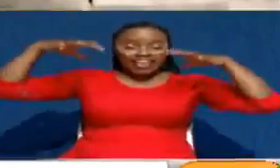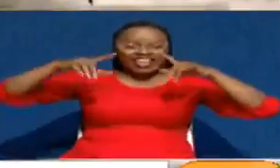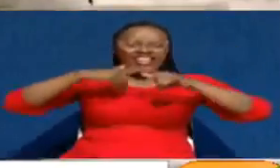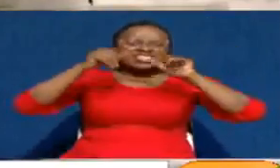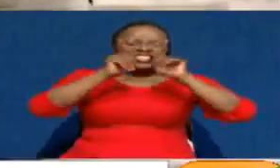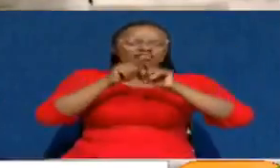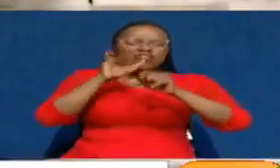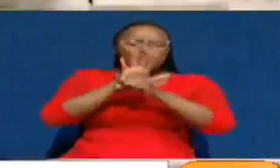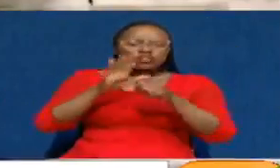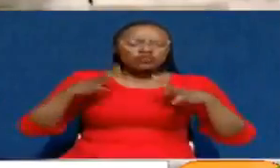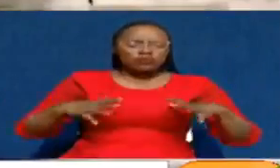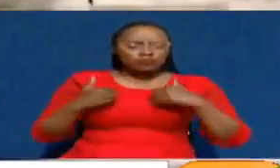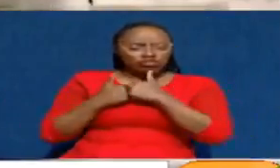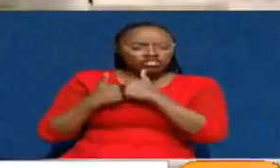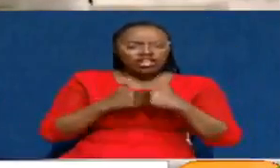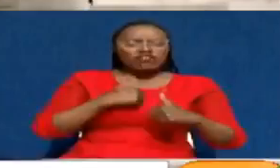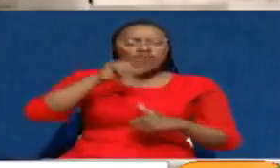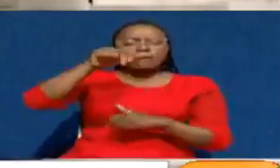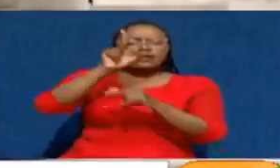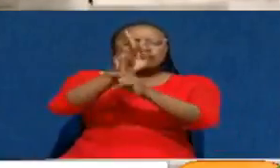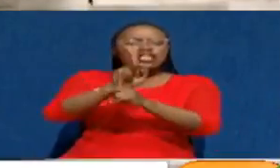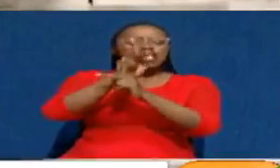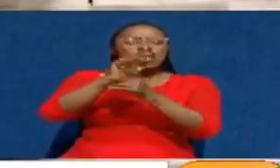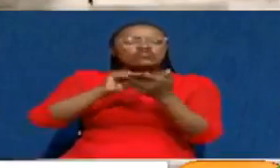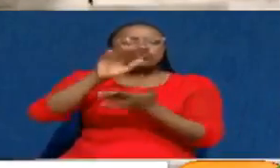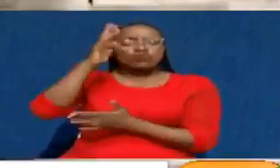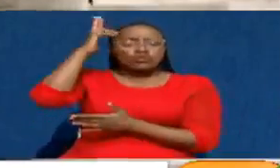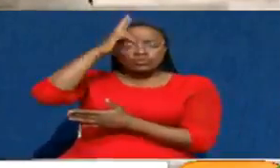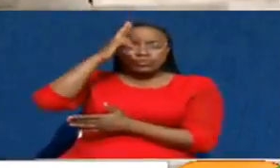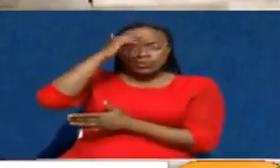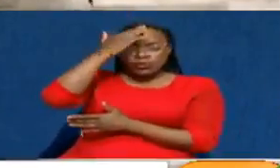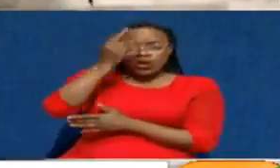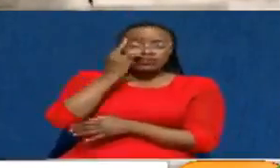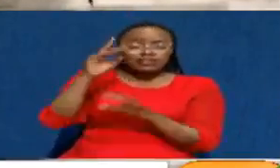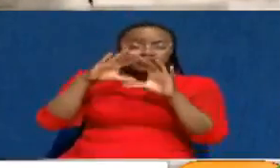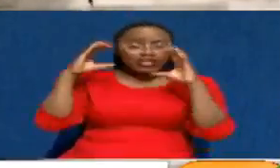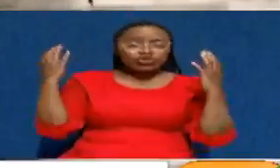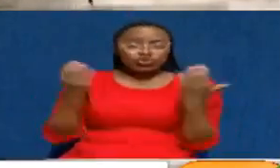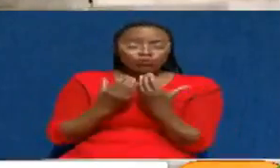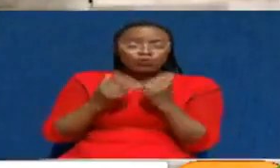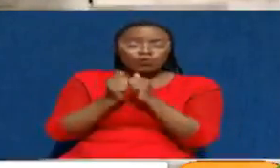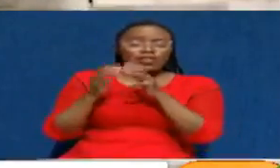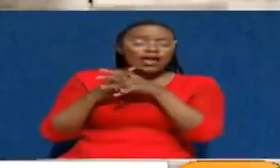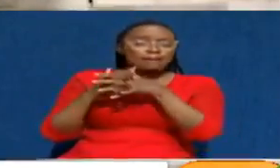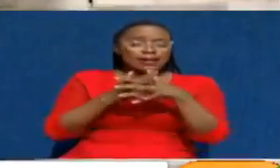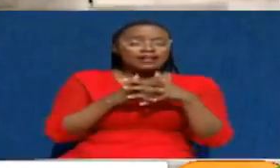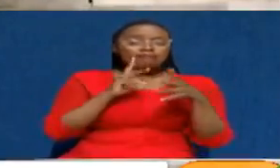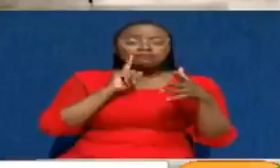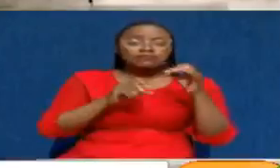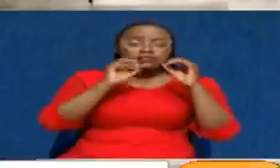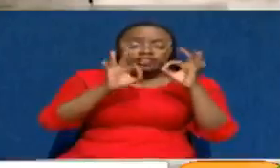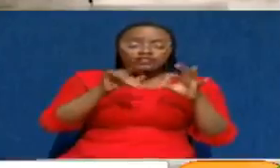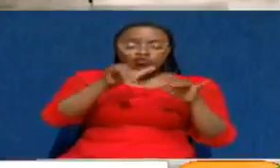surge, there's a storm, we have to take extra precautions. And that's what you're seeing globally, with the US, for example, saying if